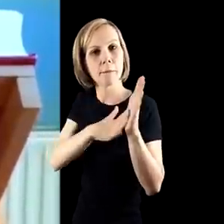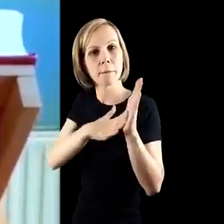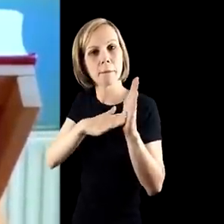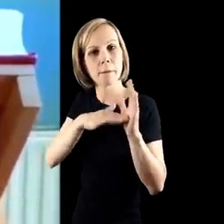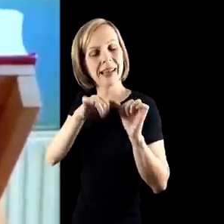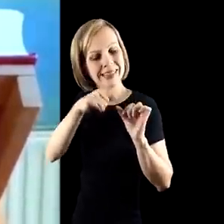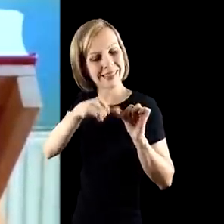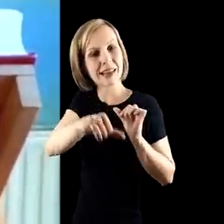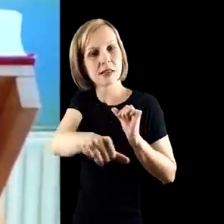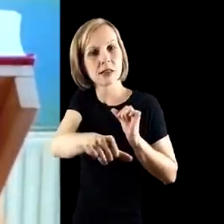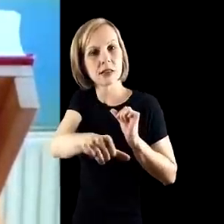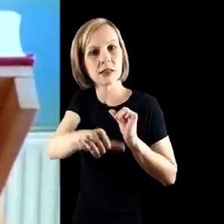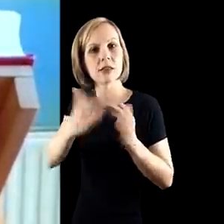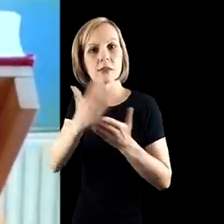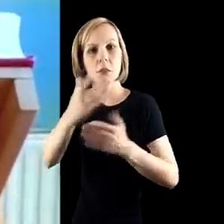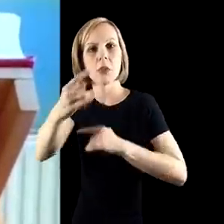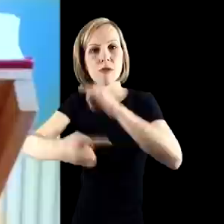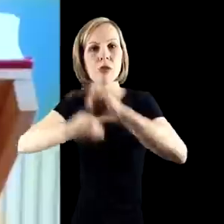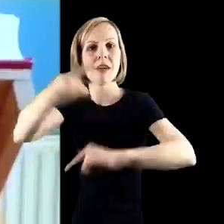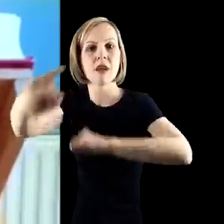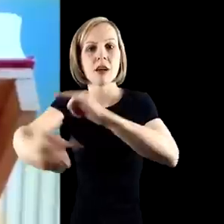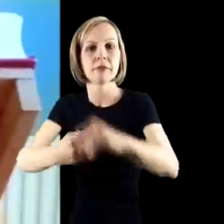his descendants forever.